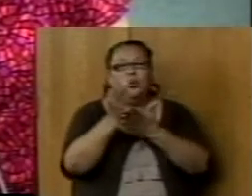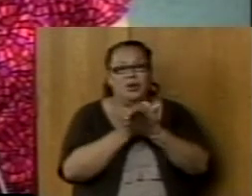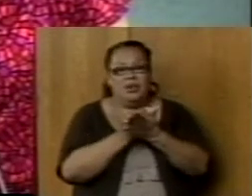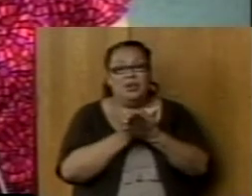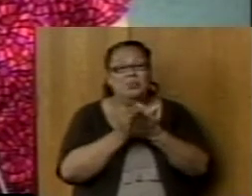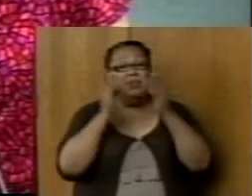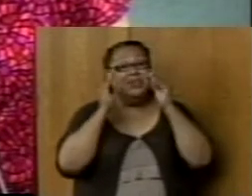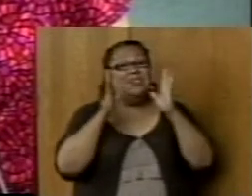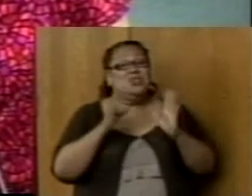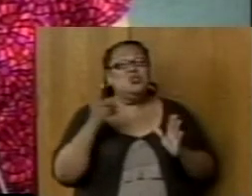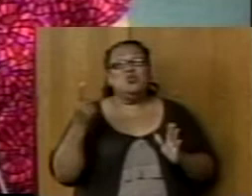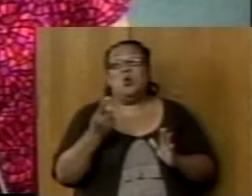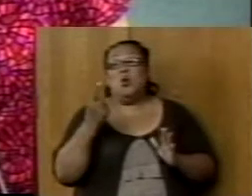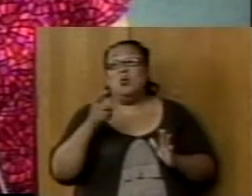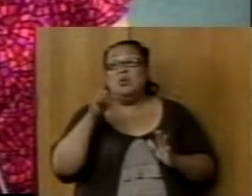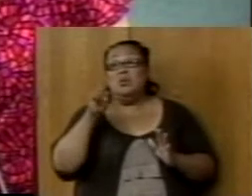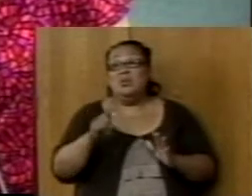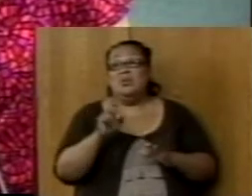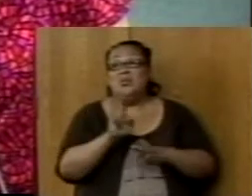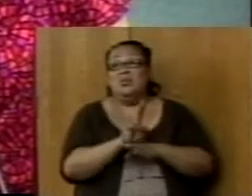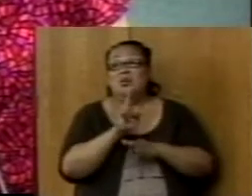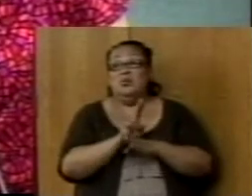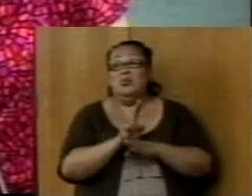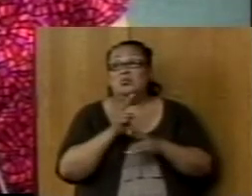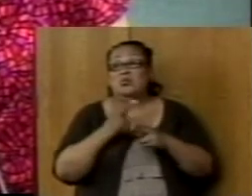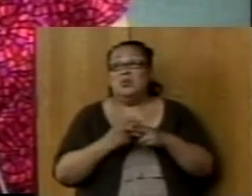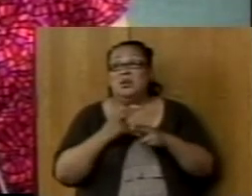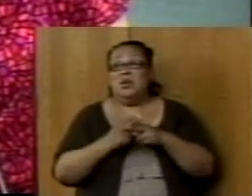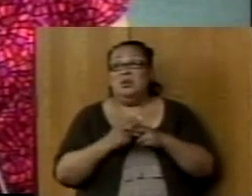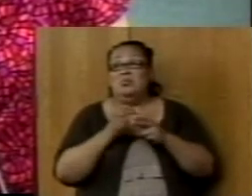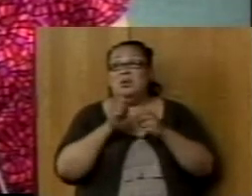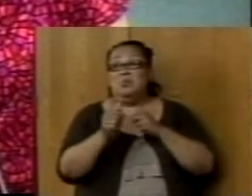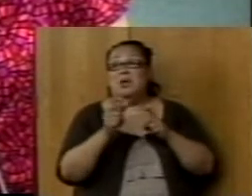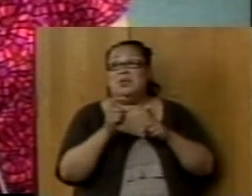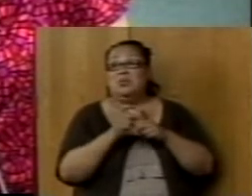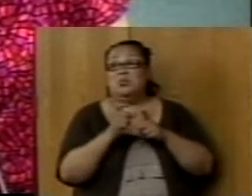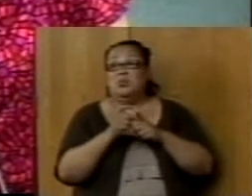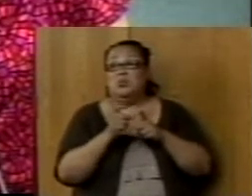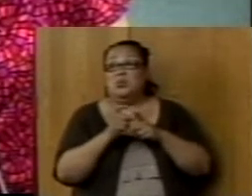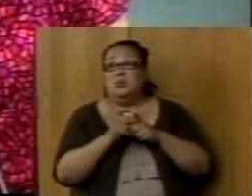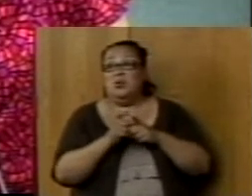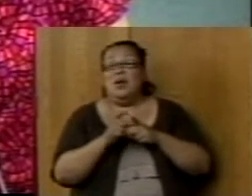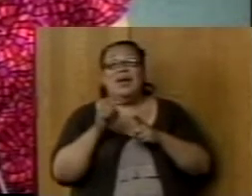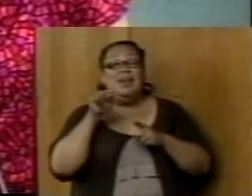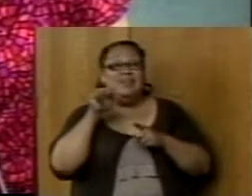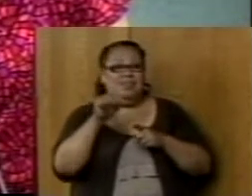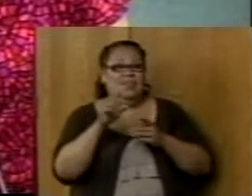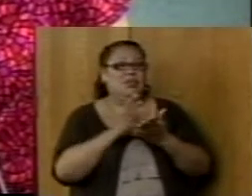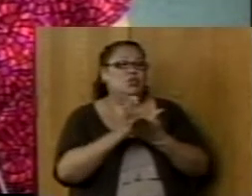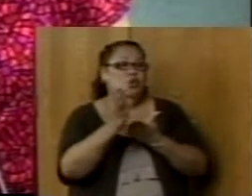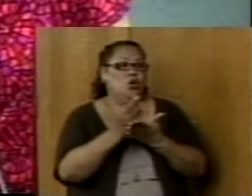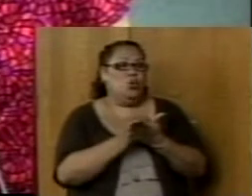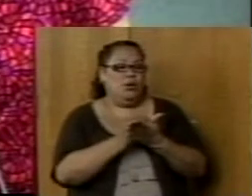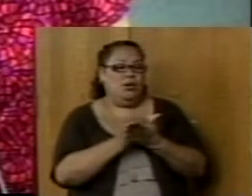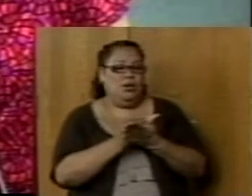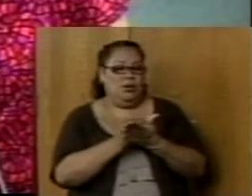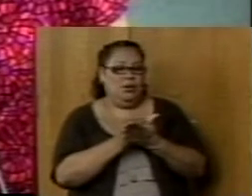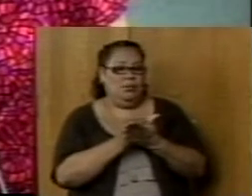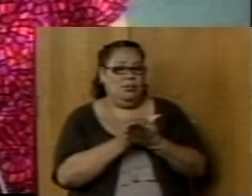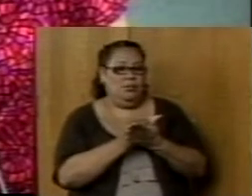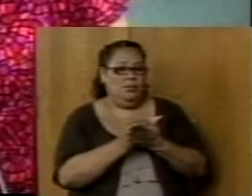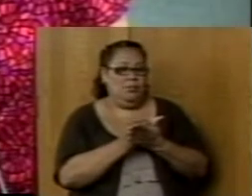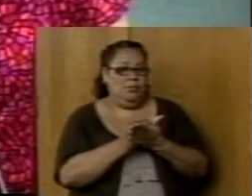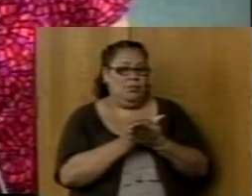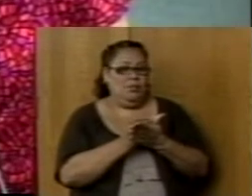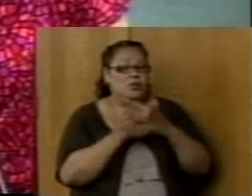teachers only need their username and a password to go into this particular curriculum. So